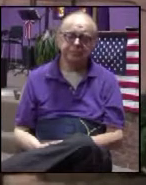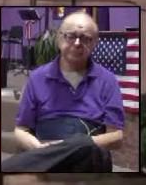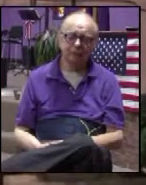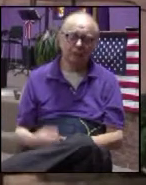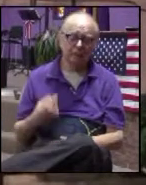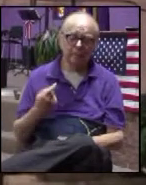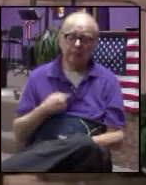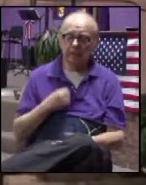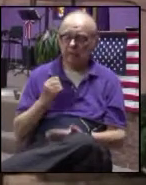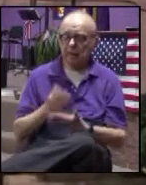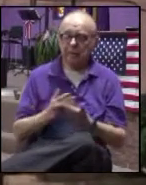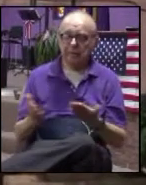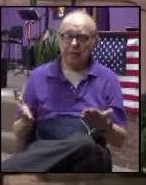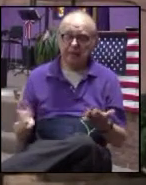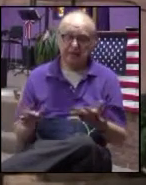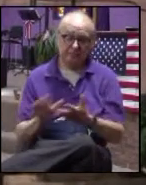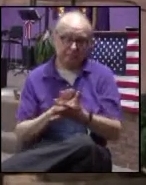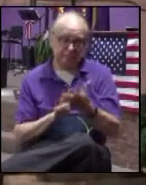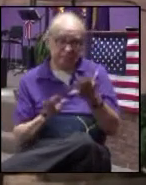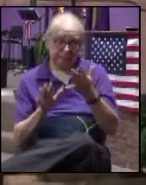we've got some things mixed up.